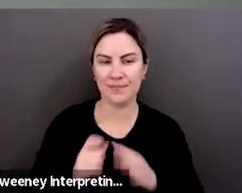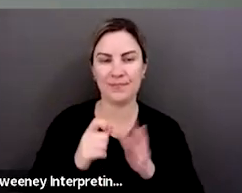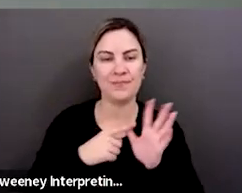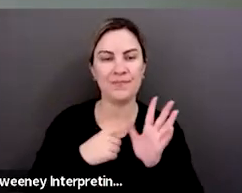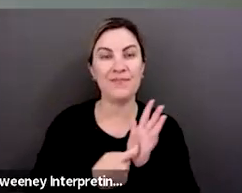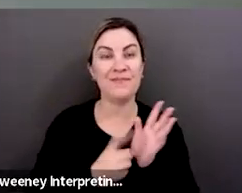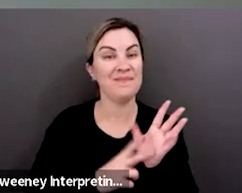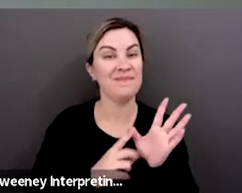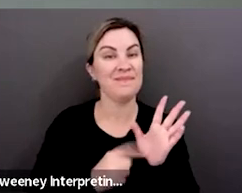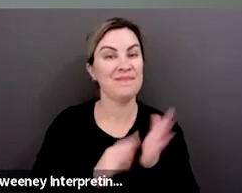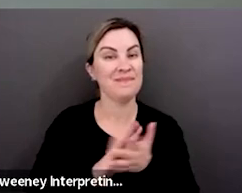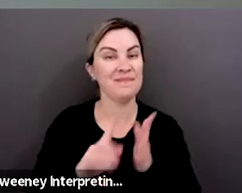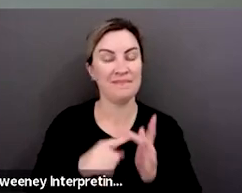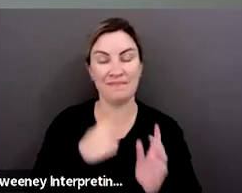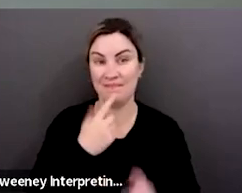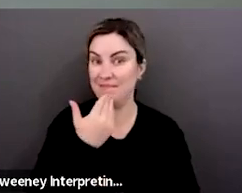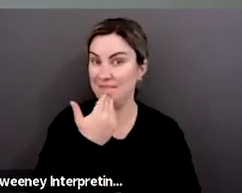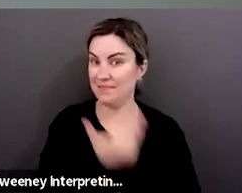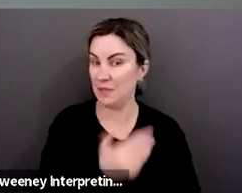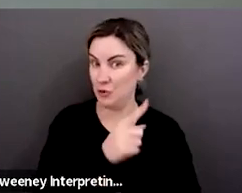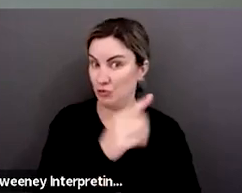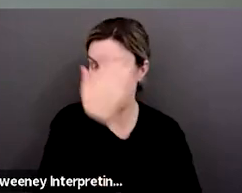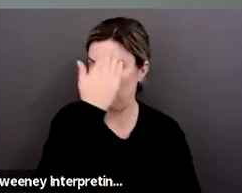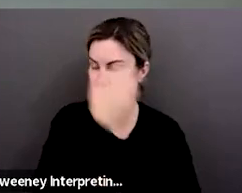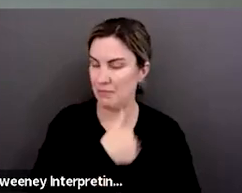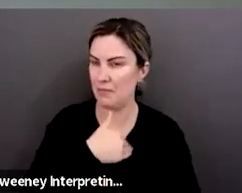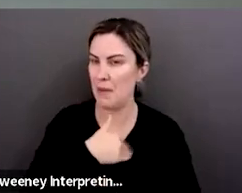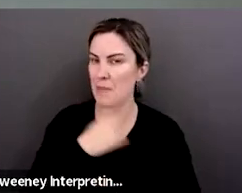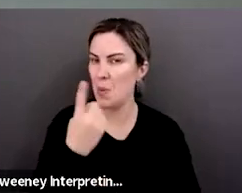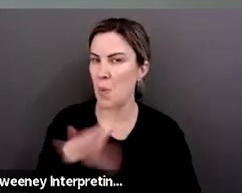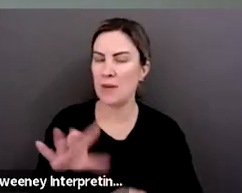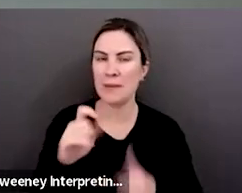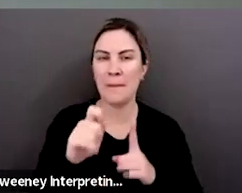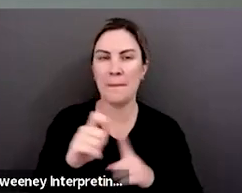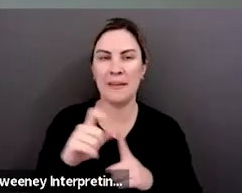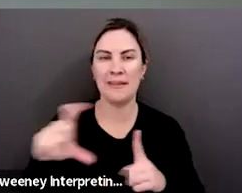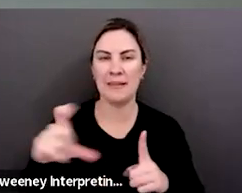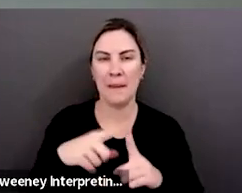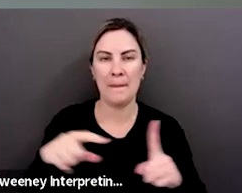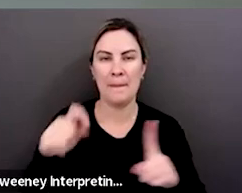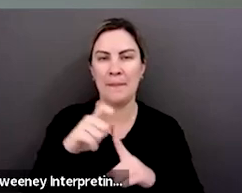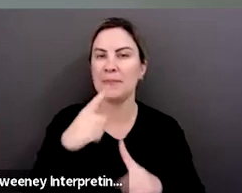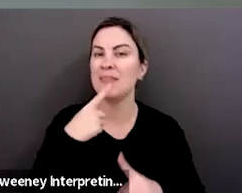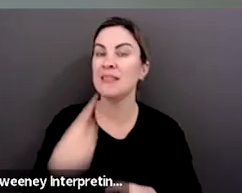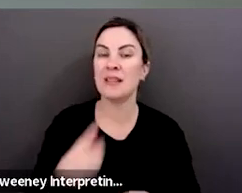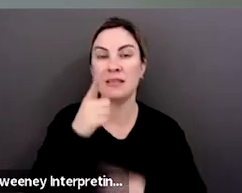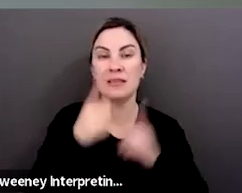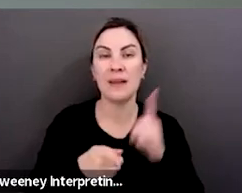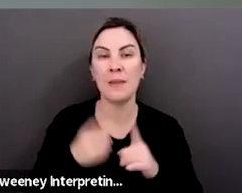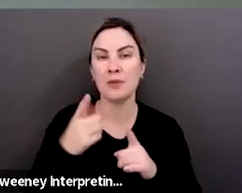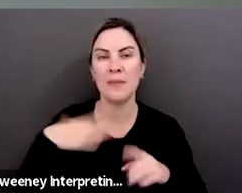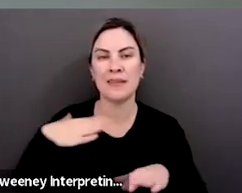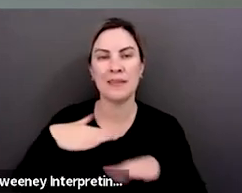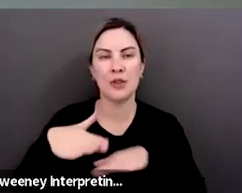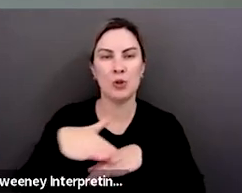me of one of our first PSEP facilitators who introduced me to the phrase, sometimes you need to go slow to go fast.